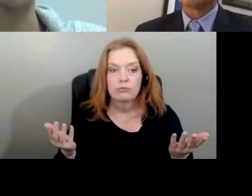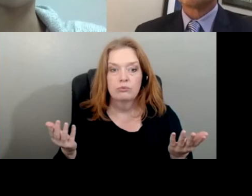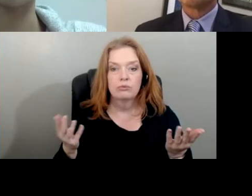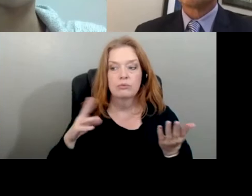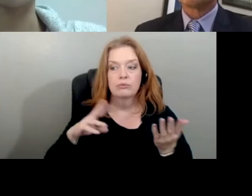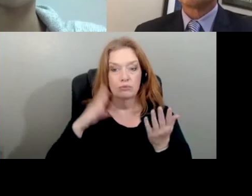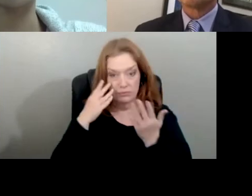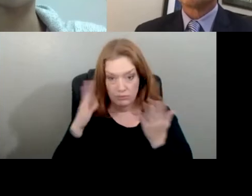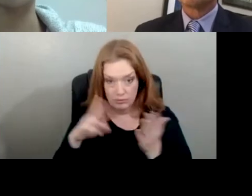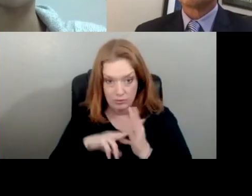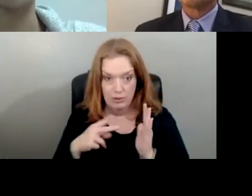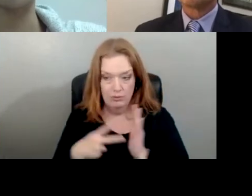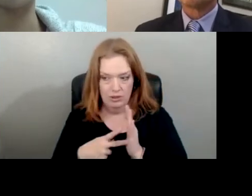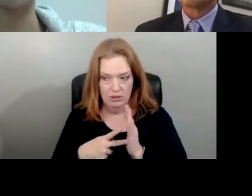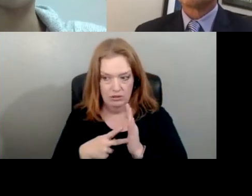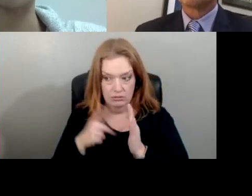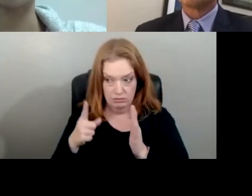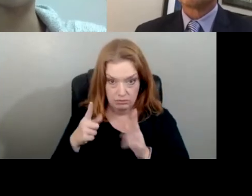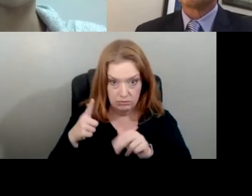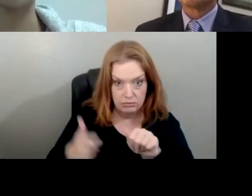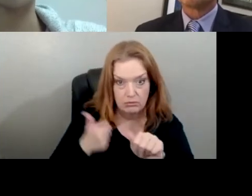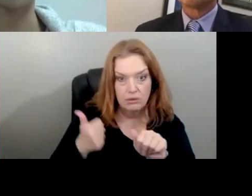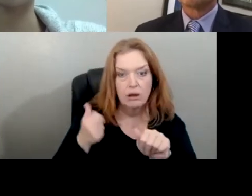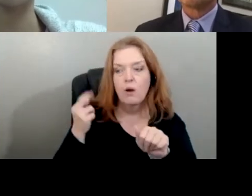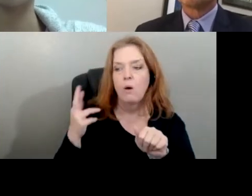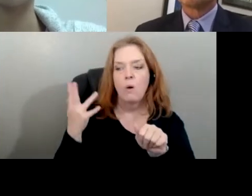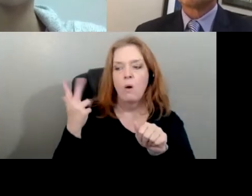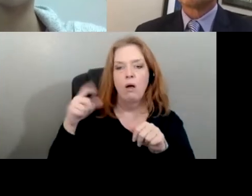the cases are being pursued, and we don't know if it's,